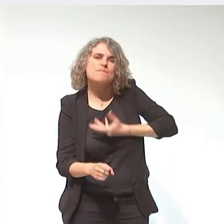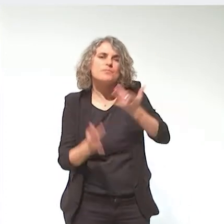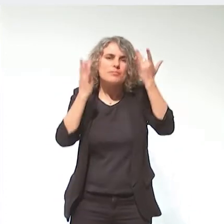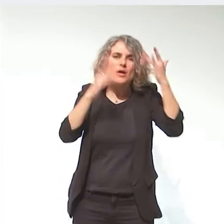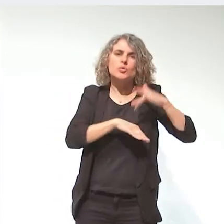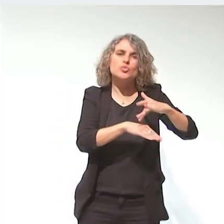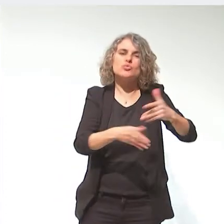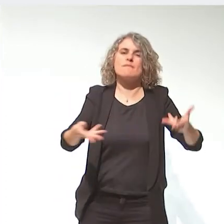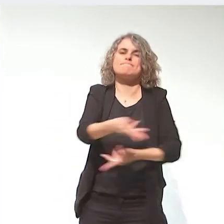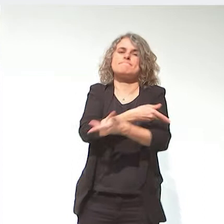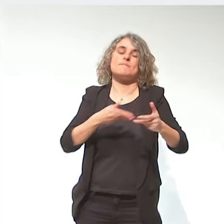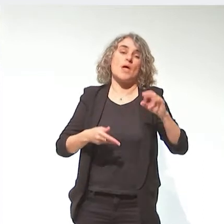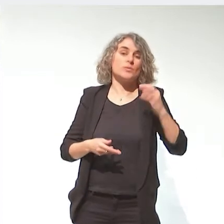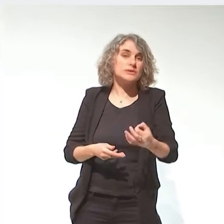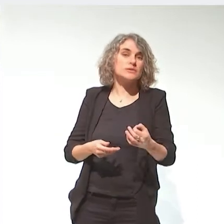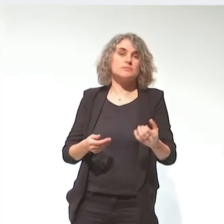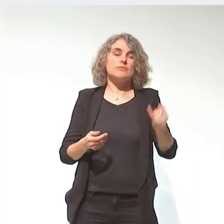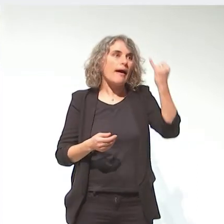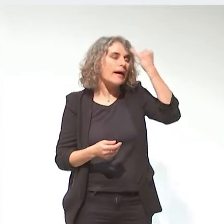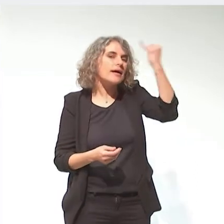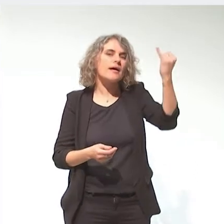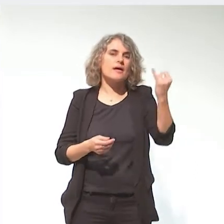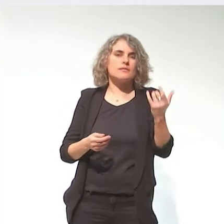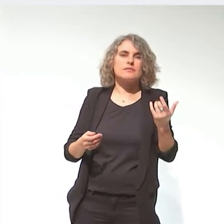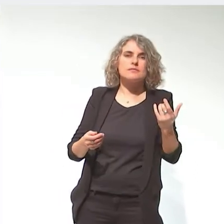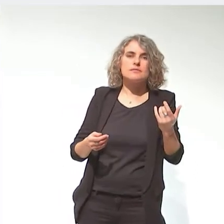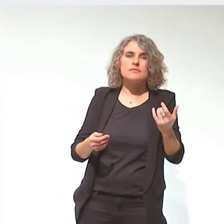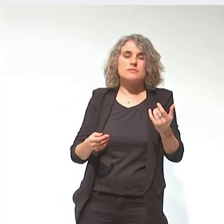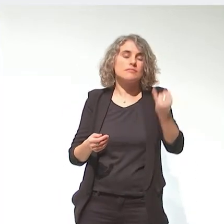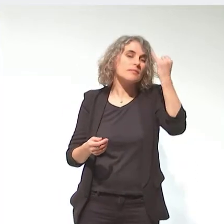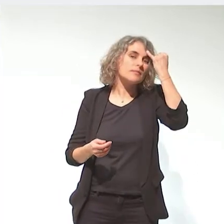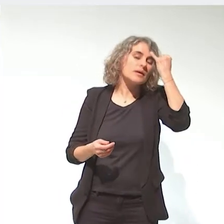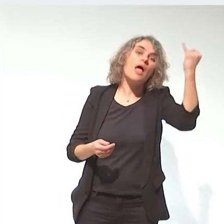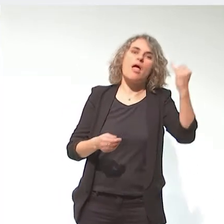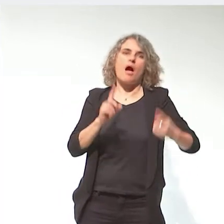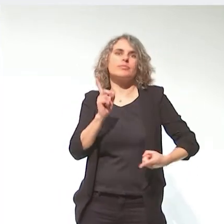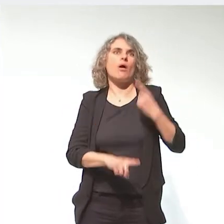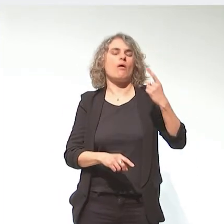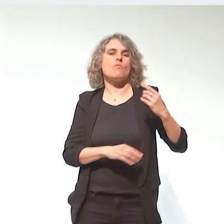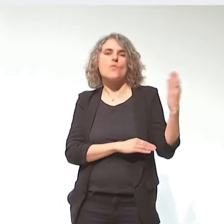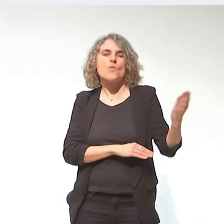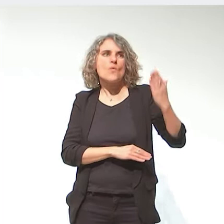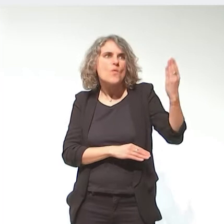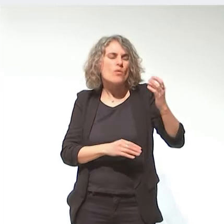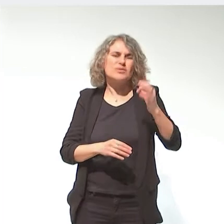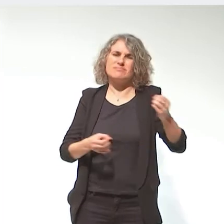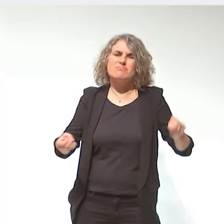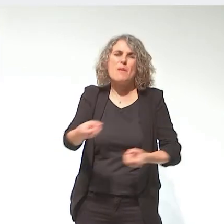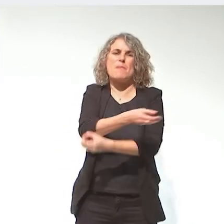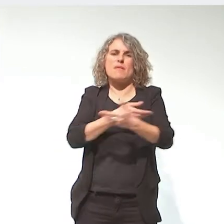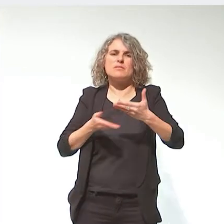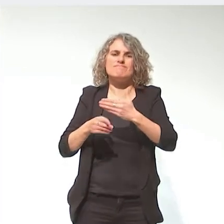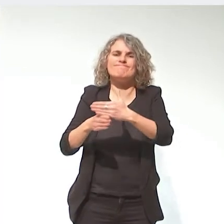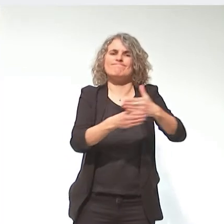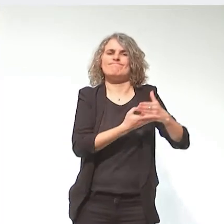the strategy. We encourage Member States to adopt ambitious national strategies to foster the implementation of the